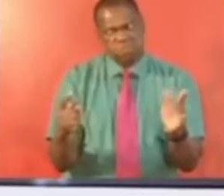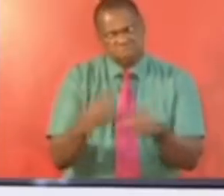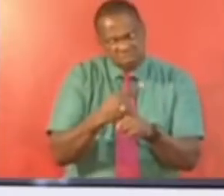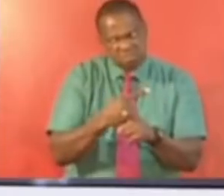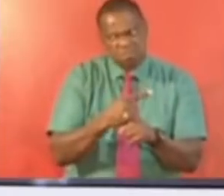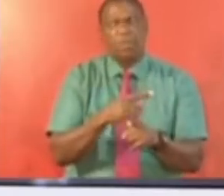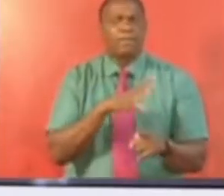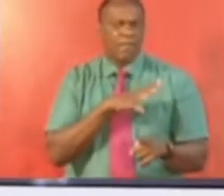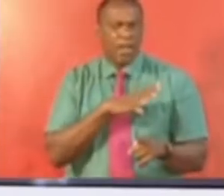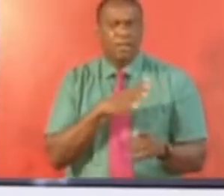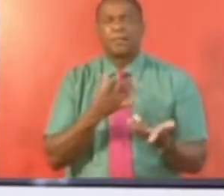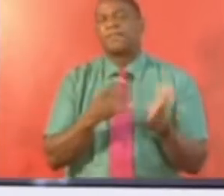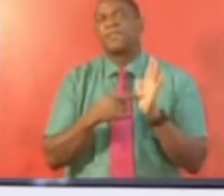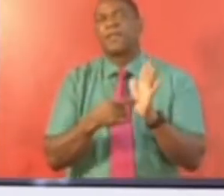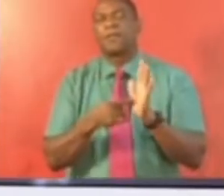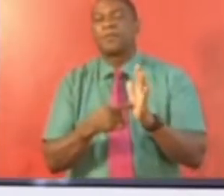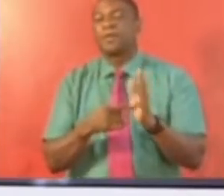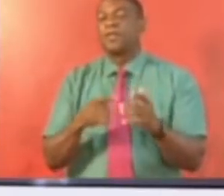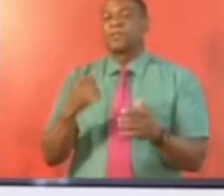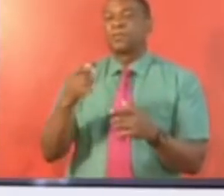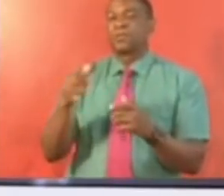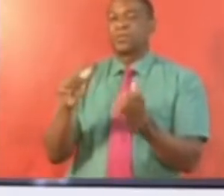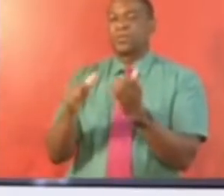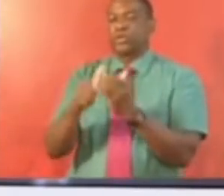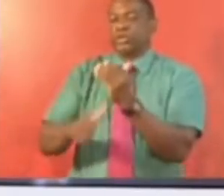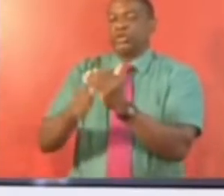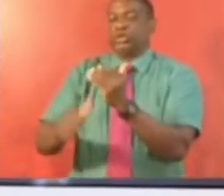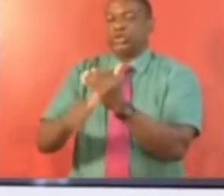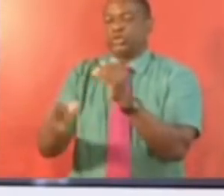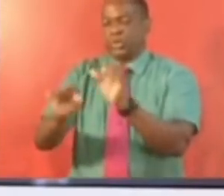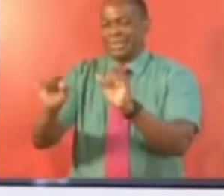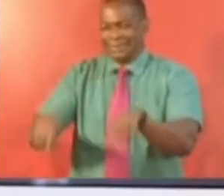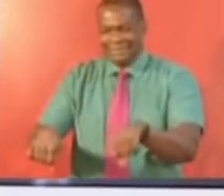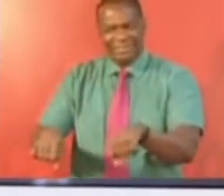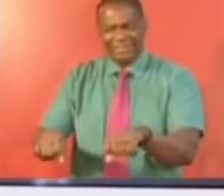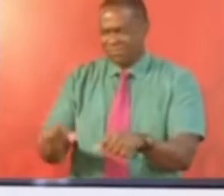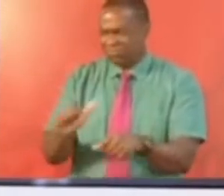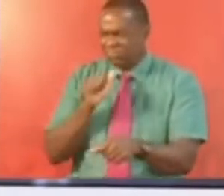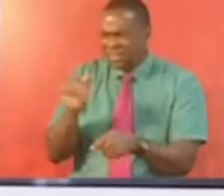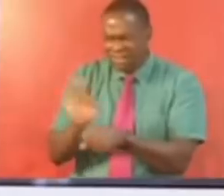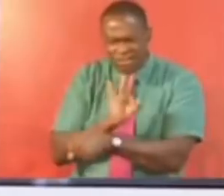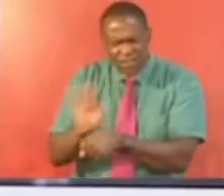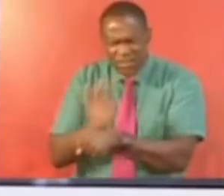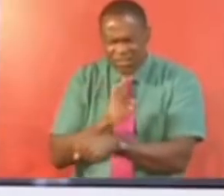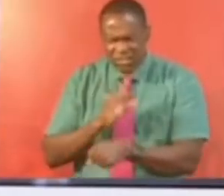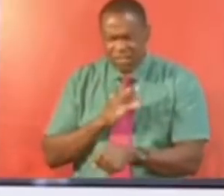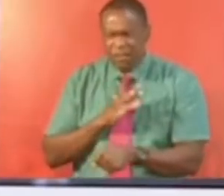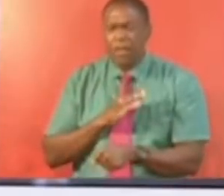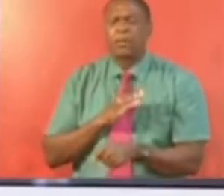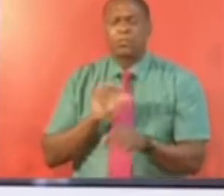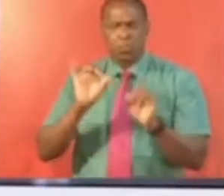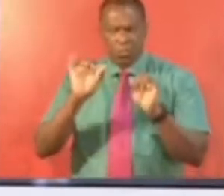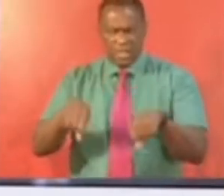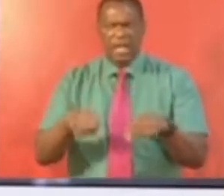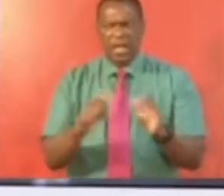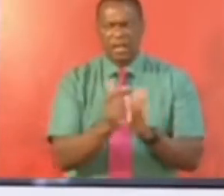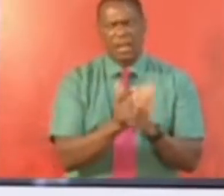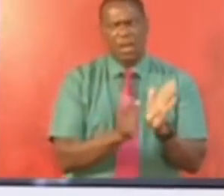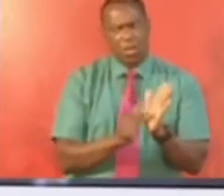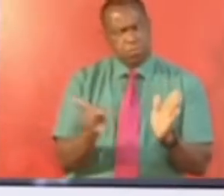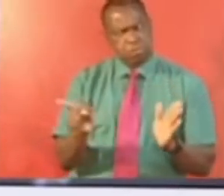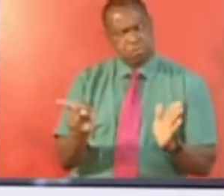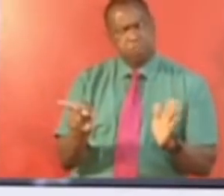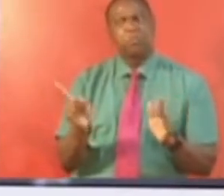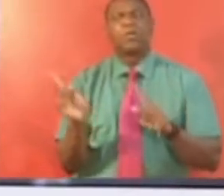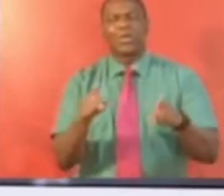have a sewage system that is not functioning well, we can use the ordinance to actually serve your notice and then of course take you to court based on that. So